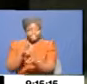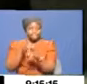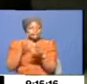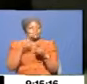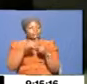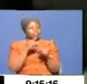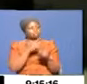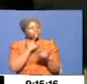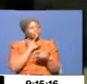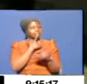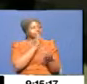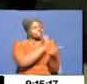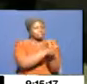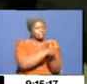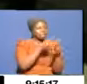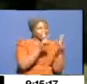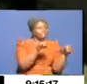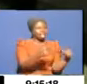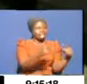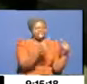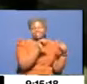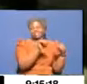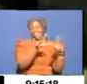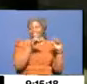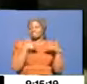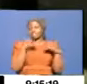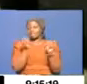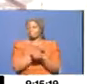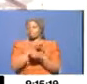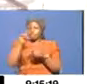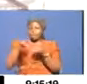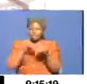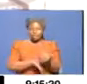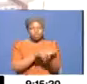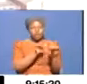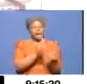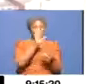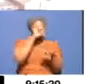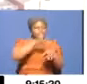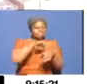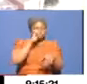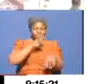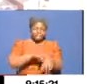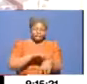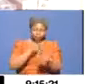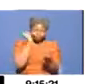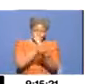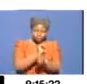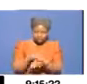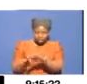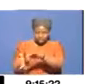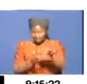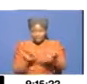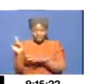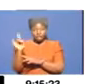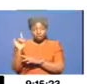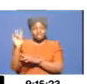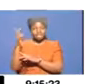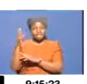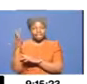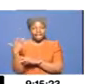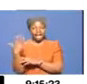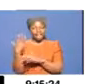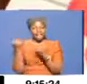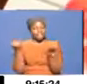furuku, hiyo hatuwezi kubali, tutamfuatilia mpaka tumshike. In Nairobi, second-hand vehicle dealer Autoparks